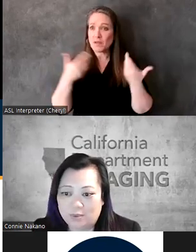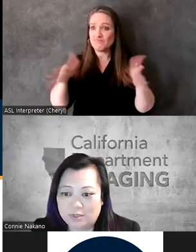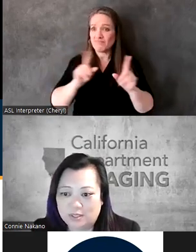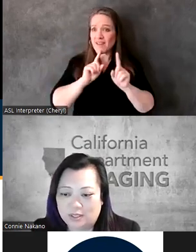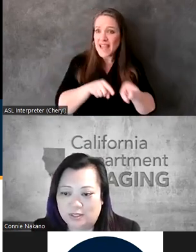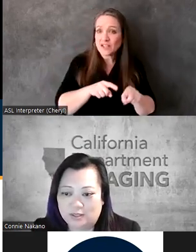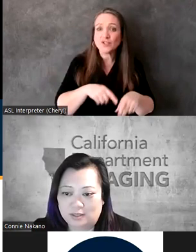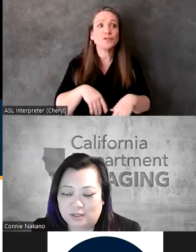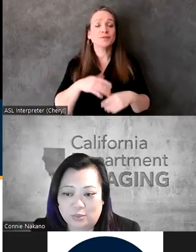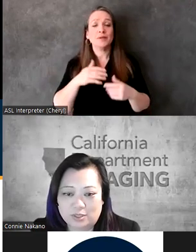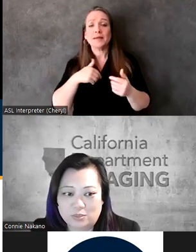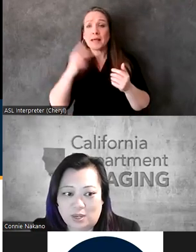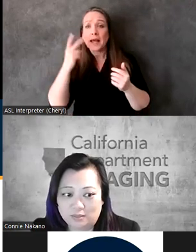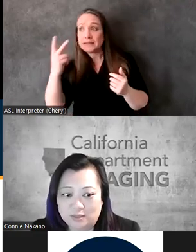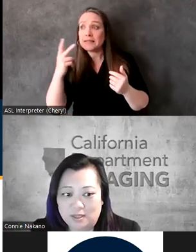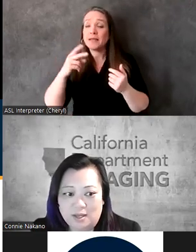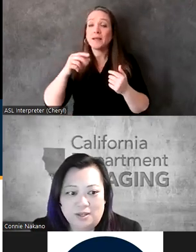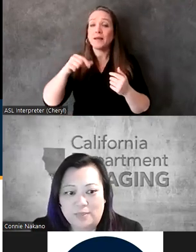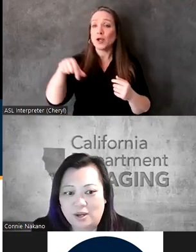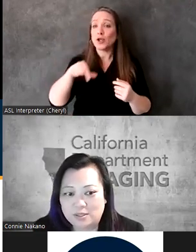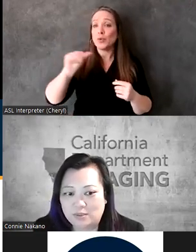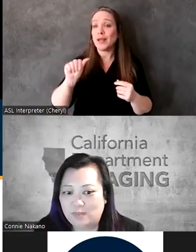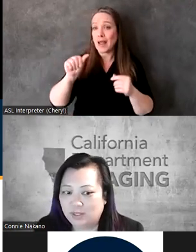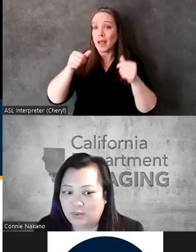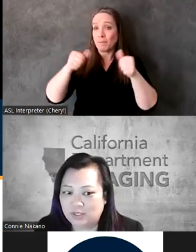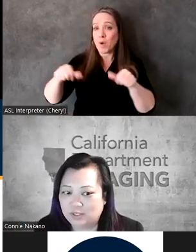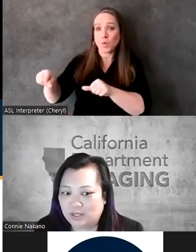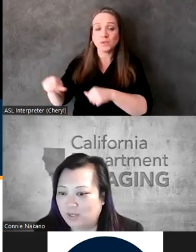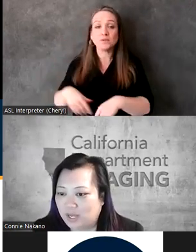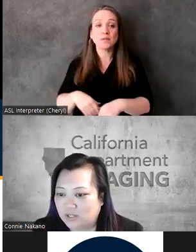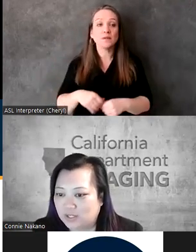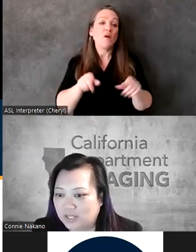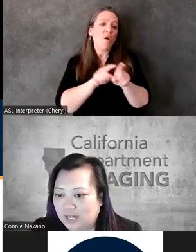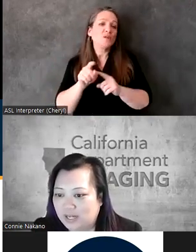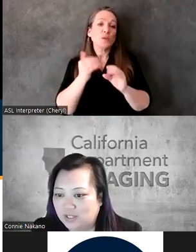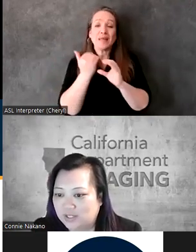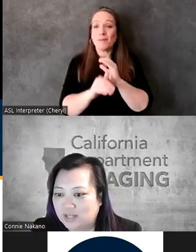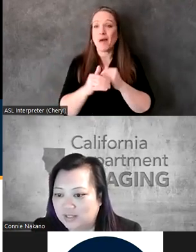Q&A post on the board as well. You may also email your question to